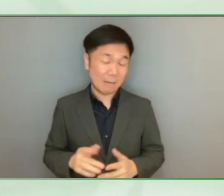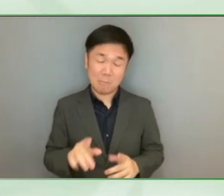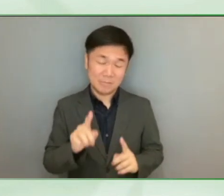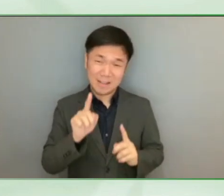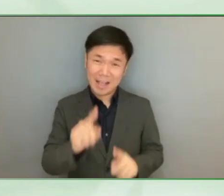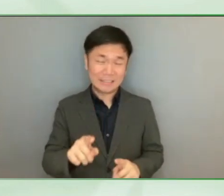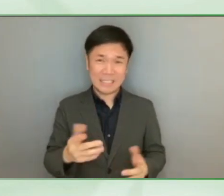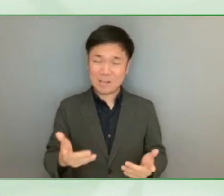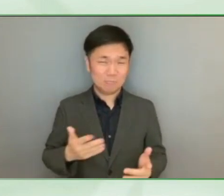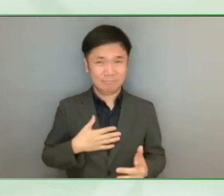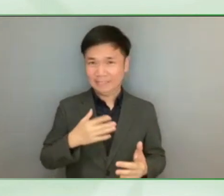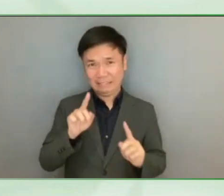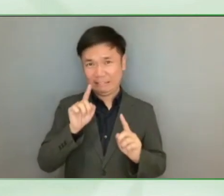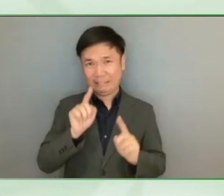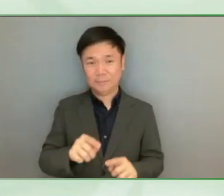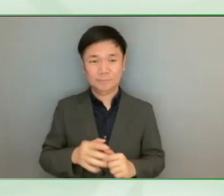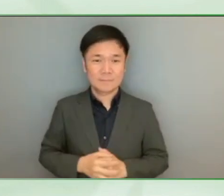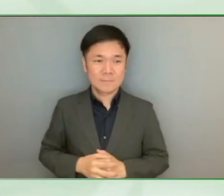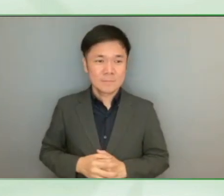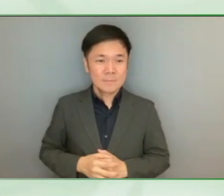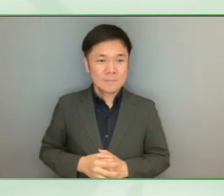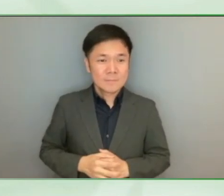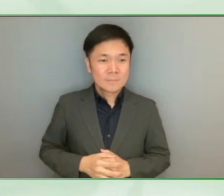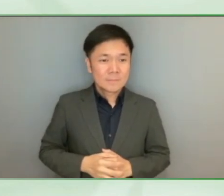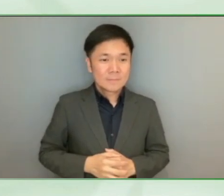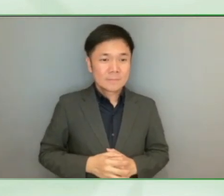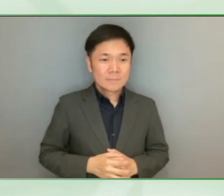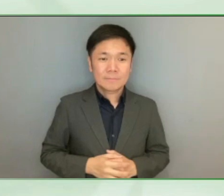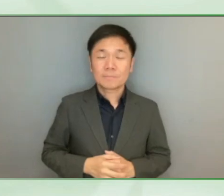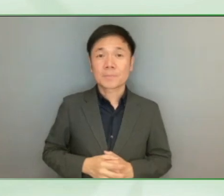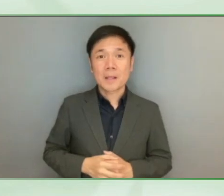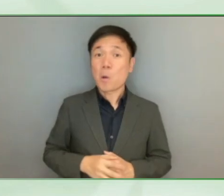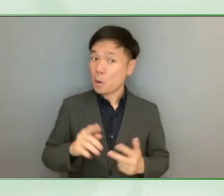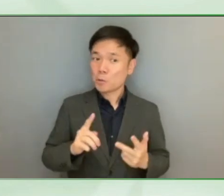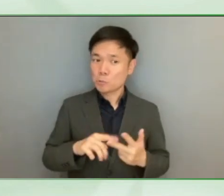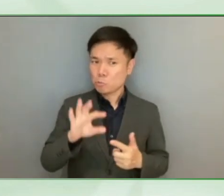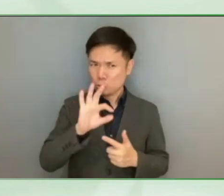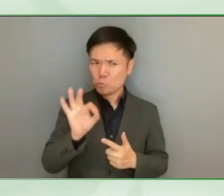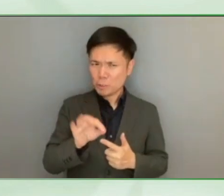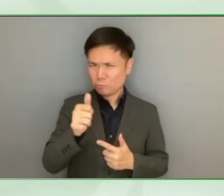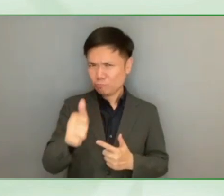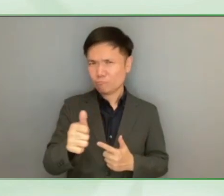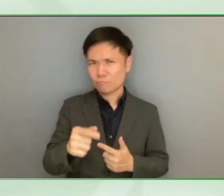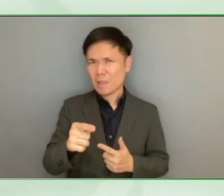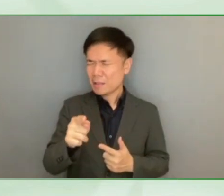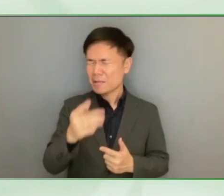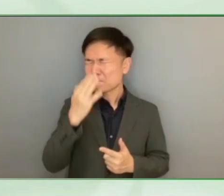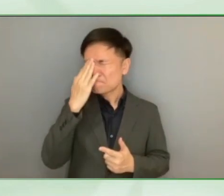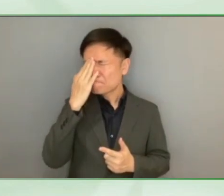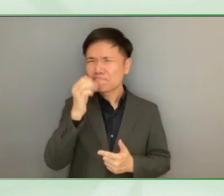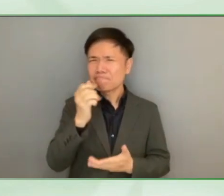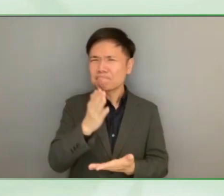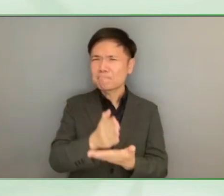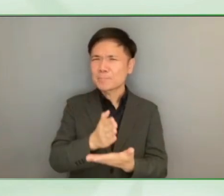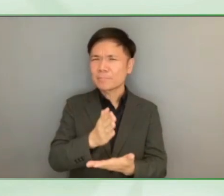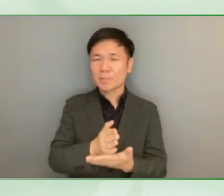do you look at that question? I think you do have a valid point. Having people with disabilities more